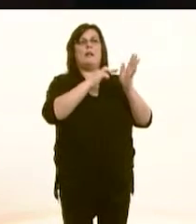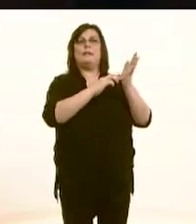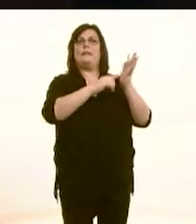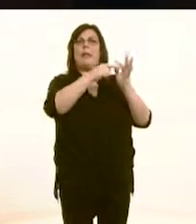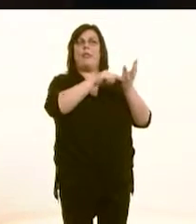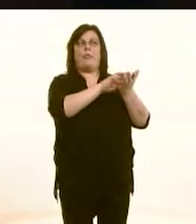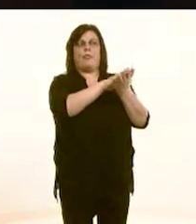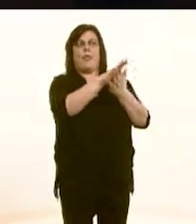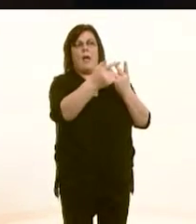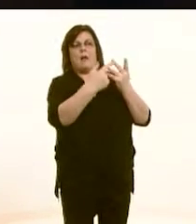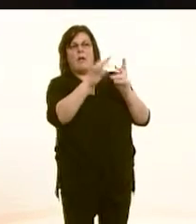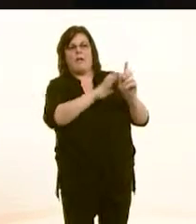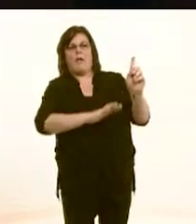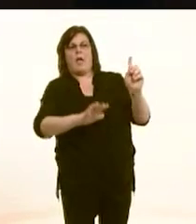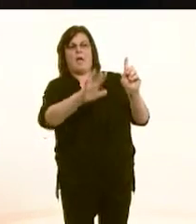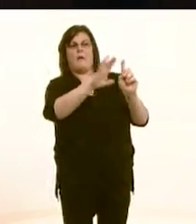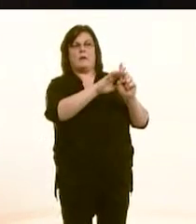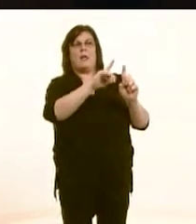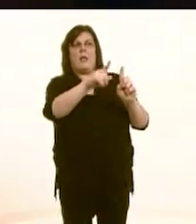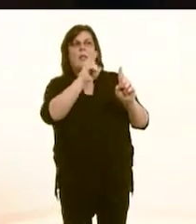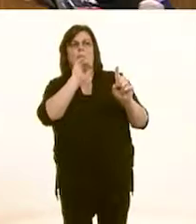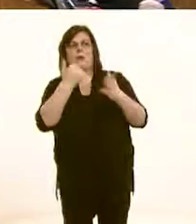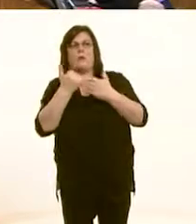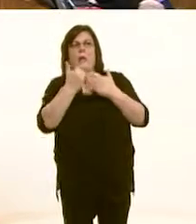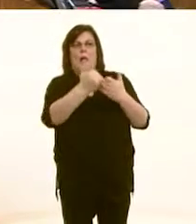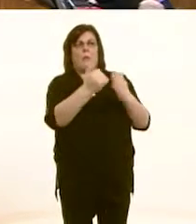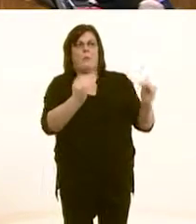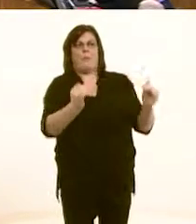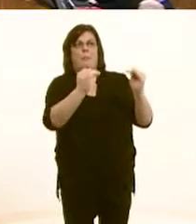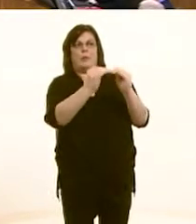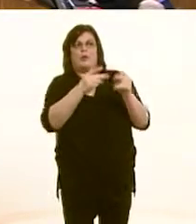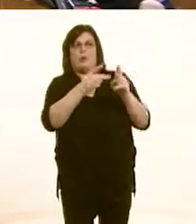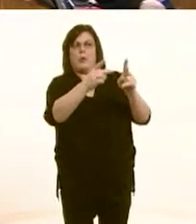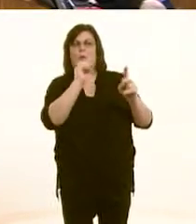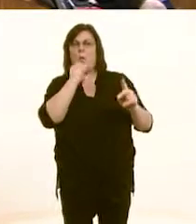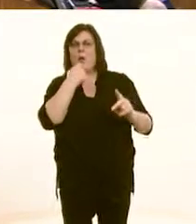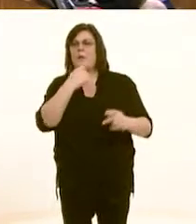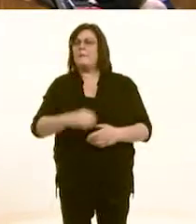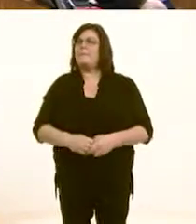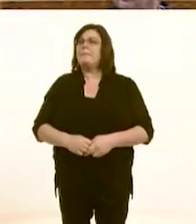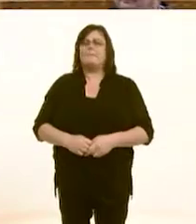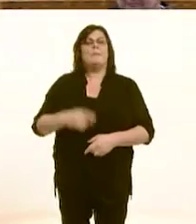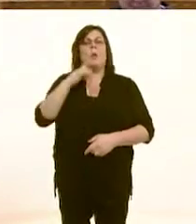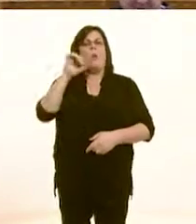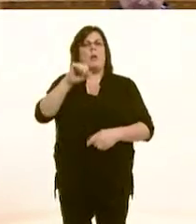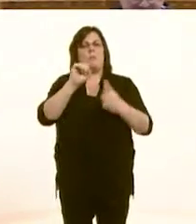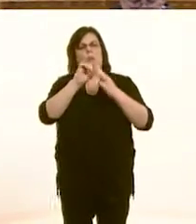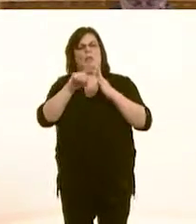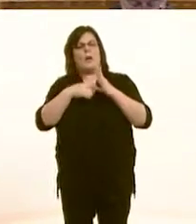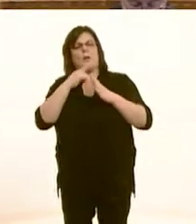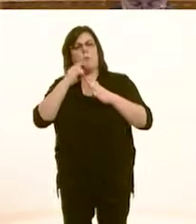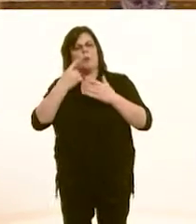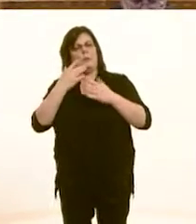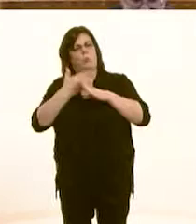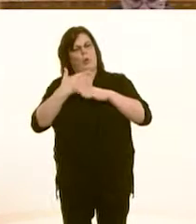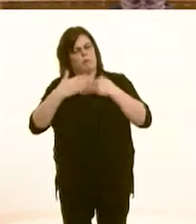expedited given the many benefits that will flow from its delivery? Oh, I can assure the member that the project will be moved forward as quickly as possible. There